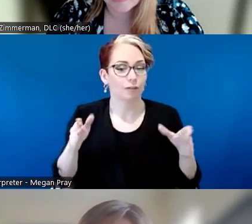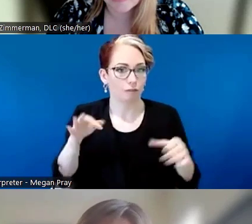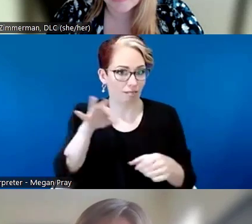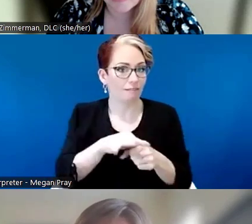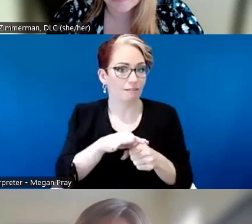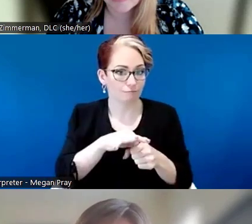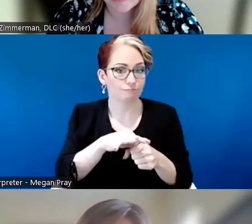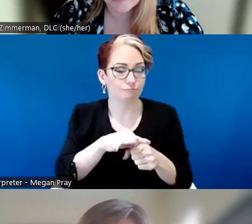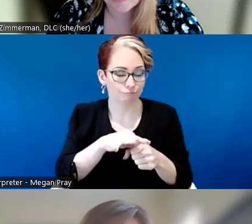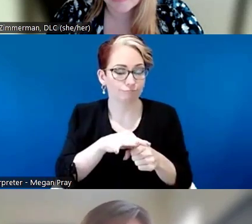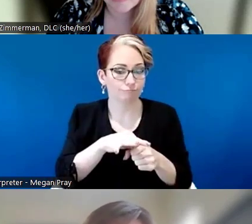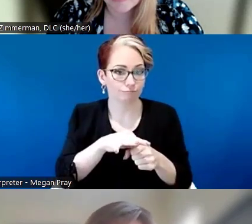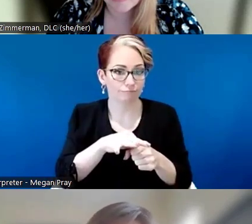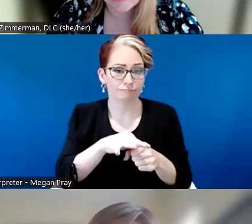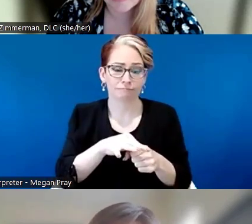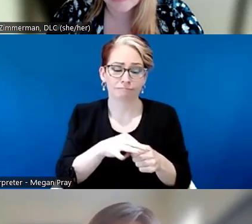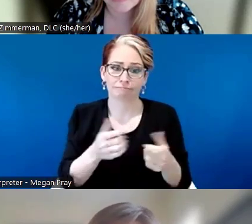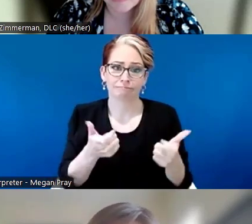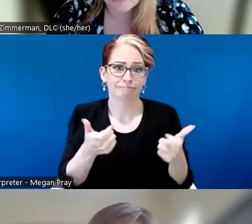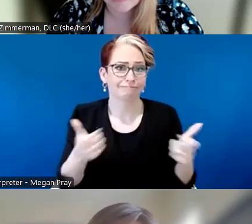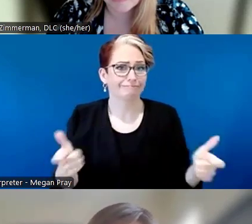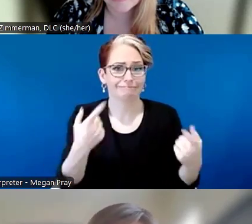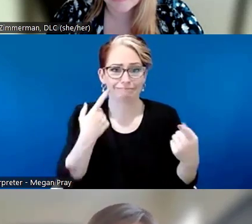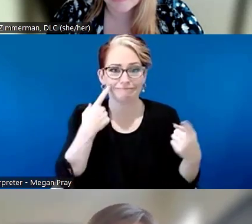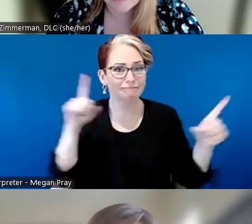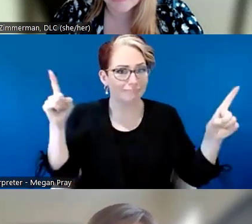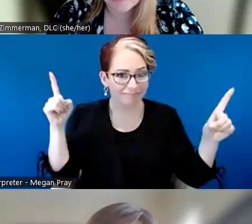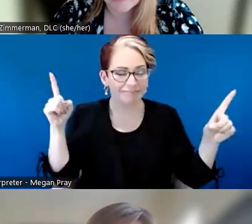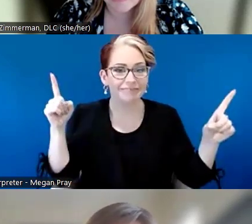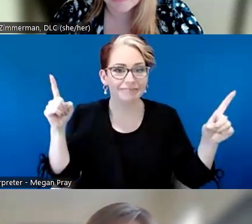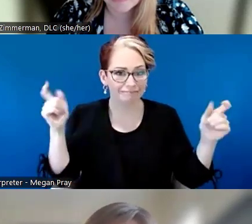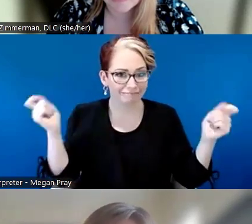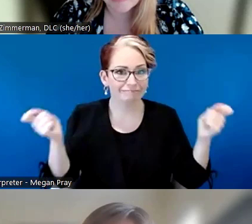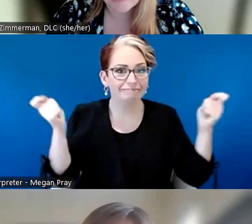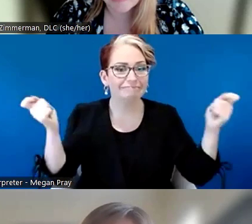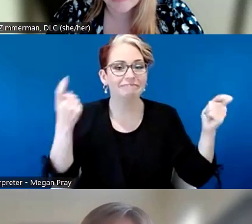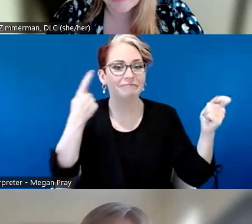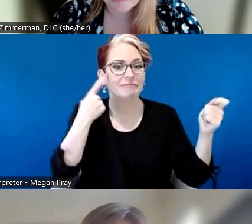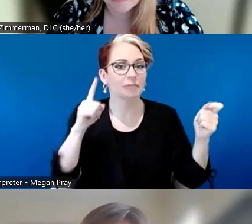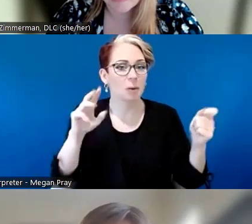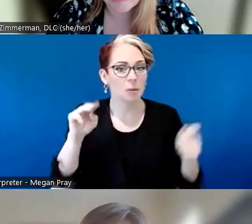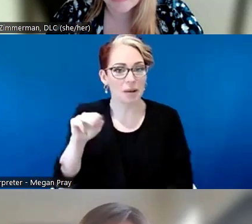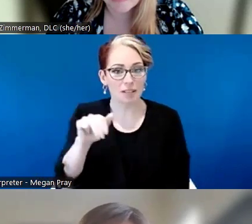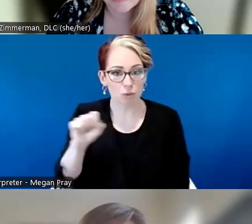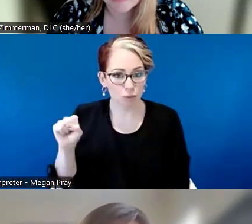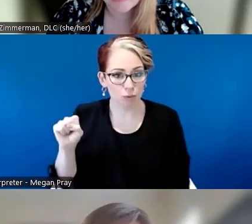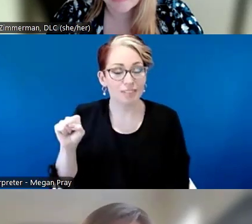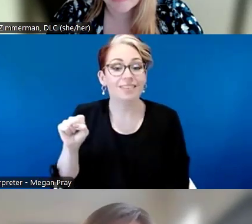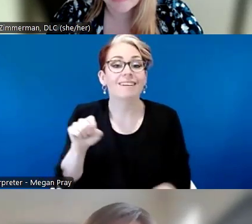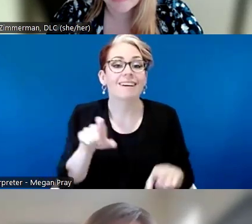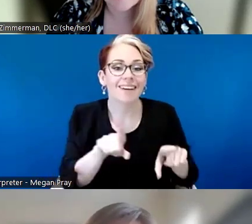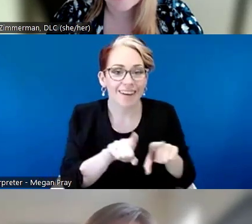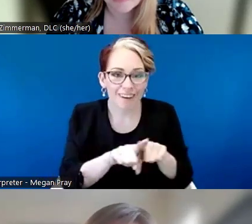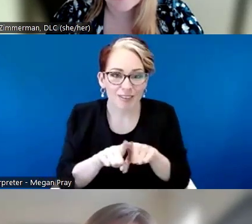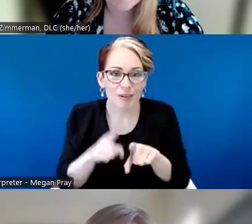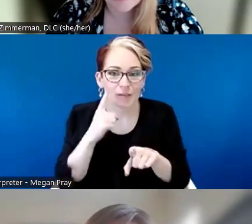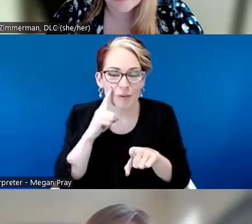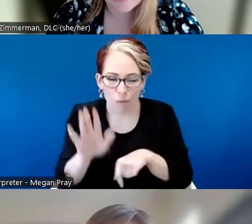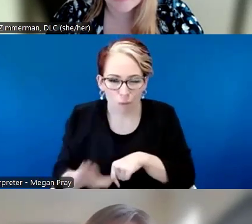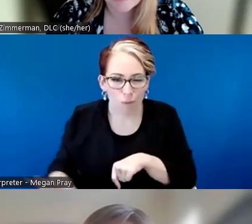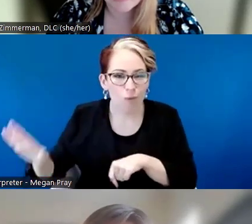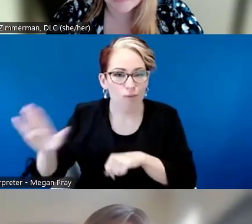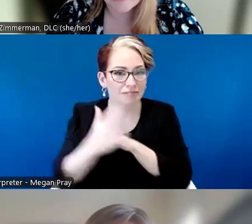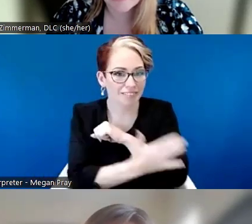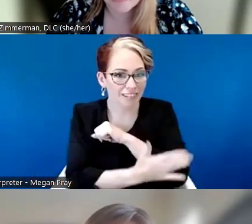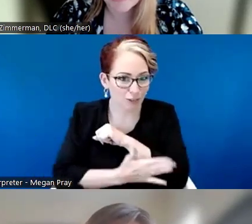was a huge victory for voters in Massachusetts, but also voters across the country who